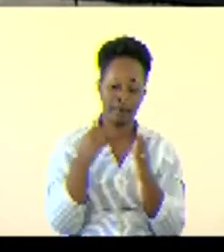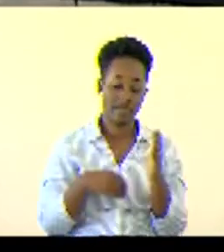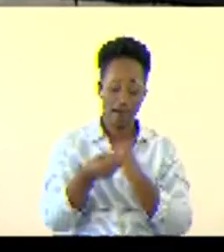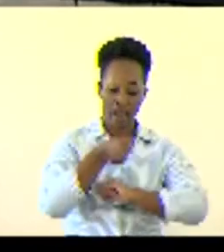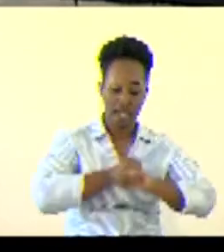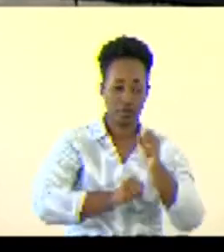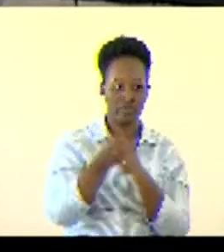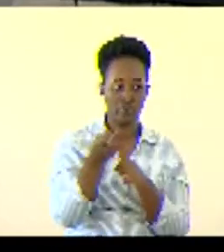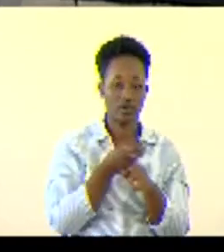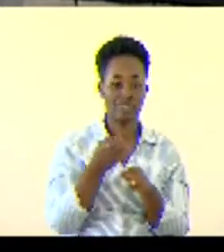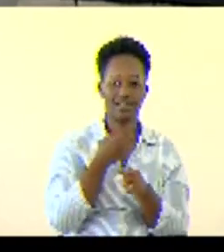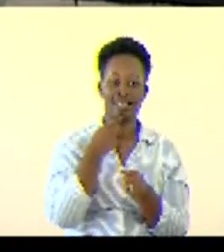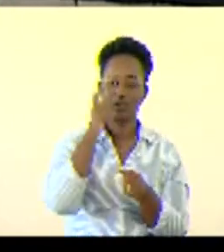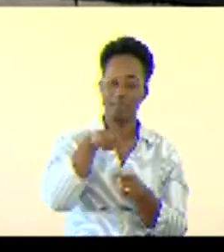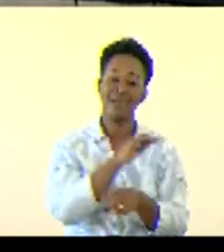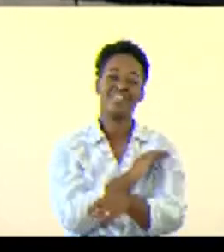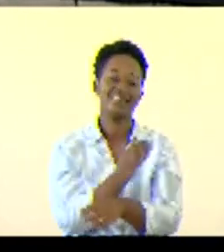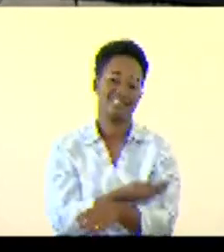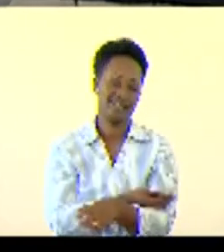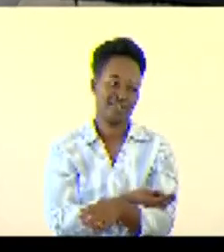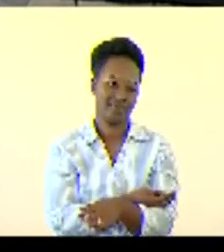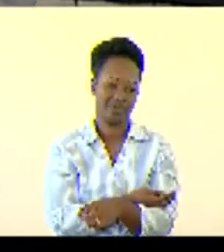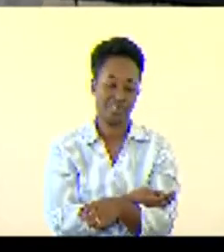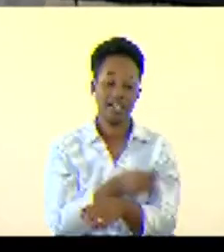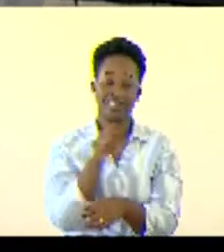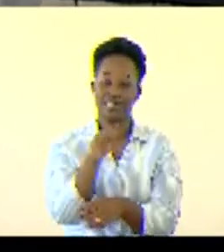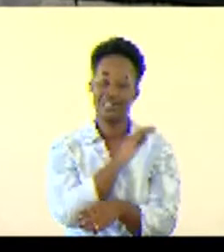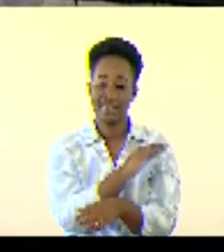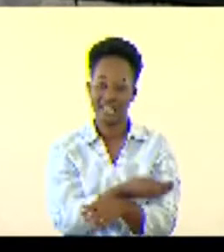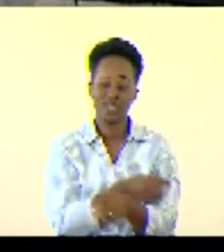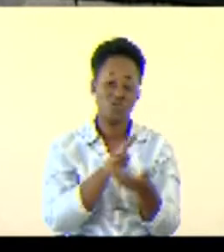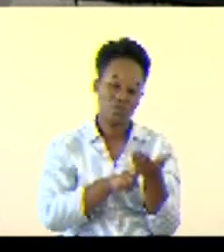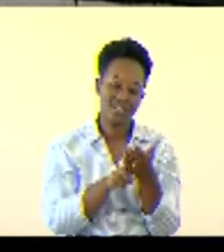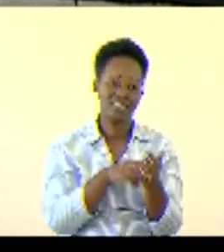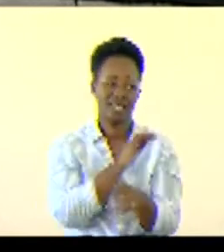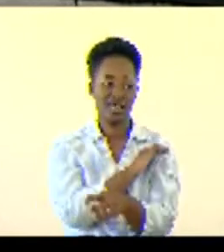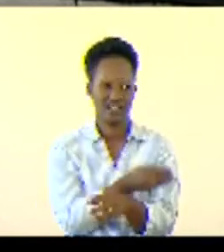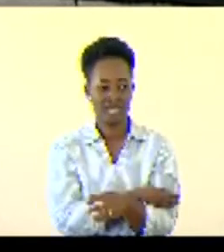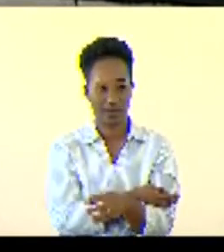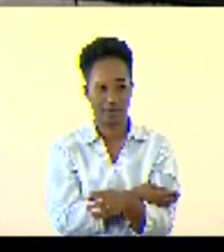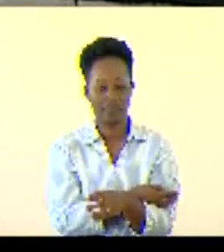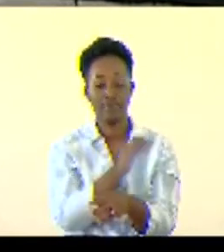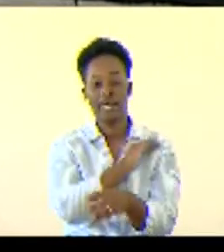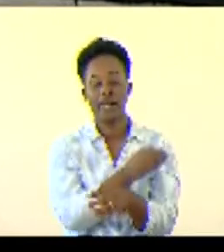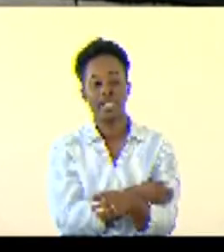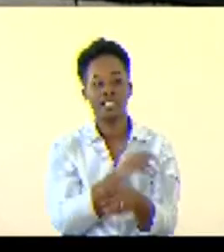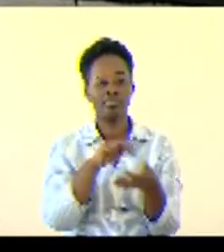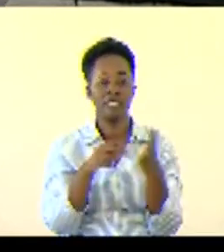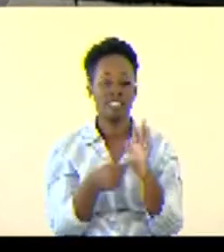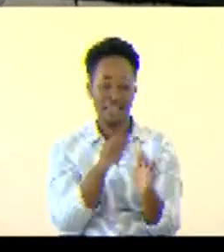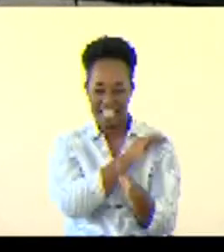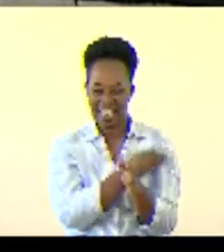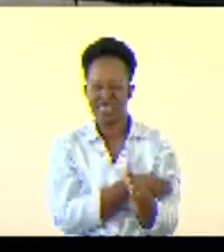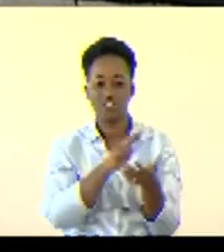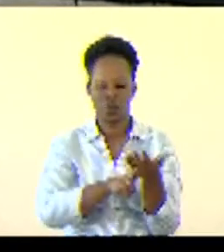transport requires energy. It is energy, it uses energy. If I talk about energy, it means it is energy